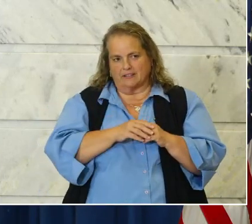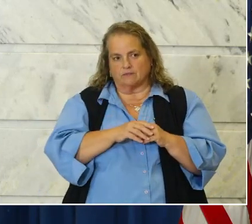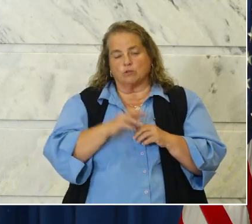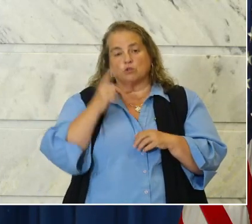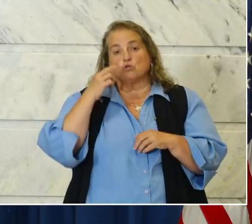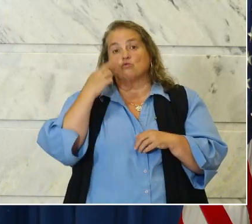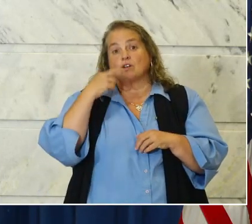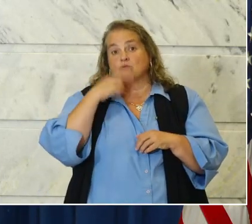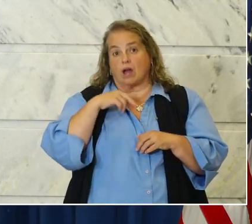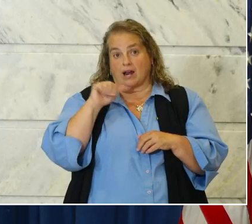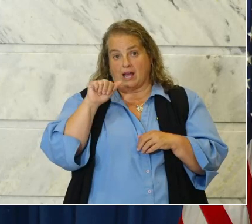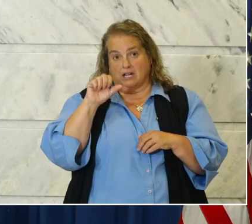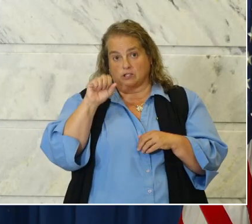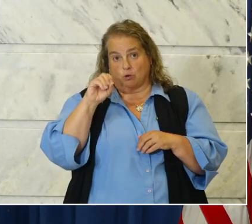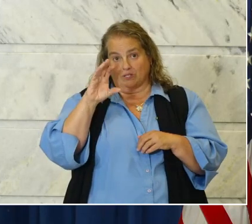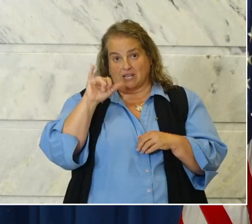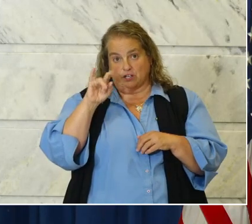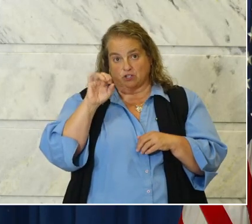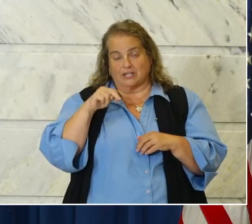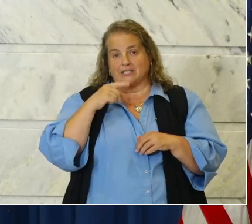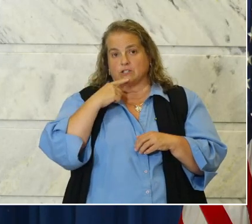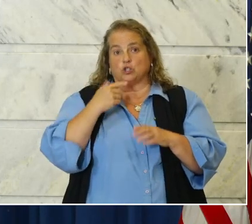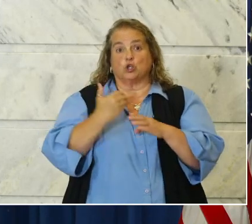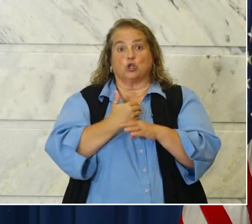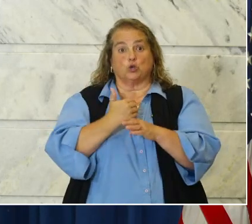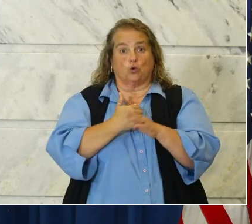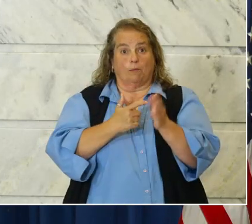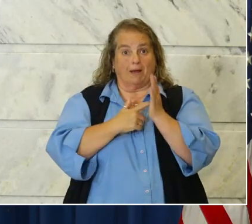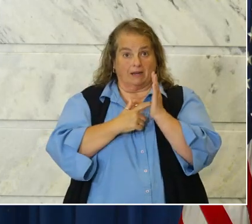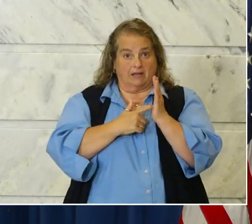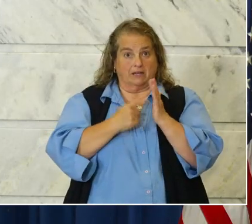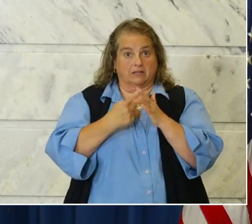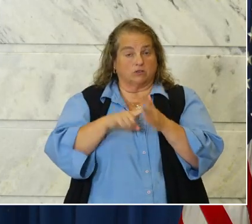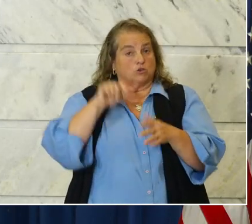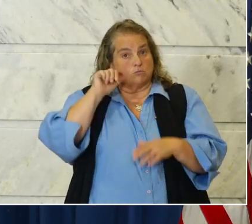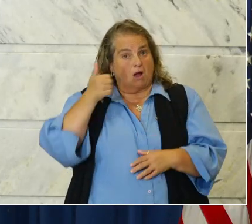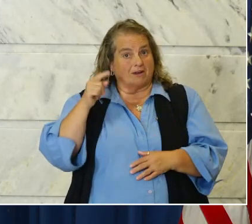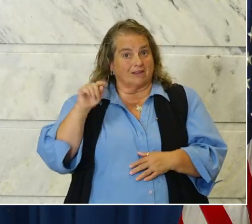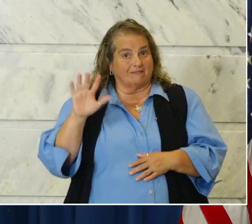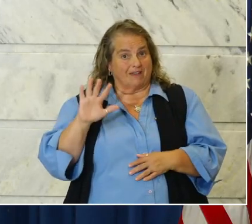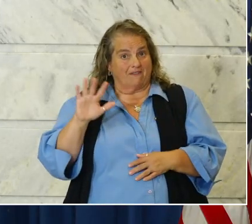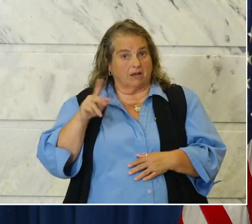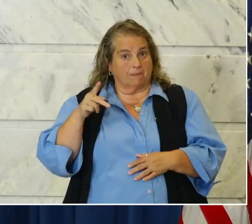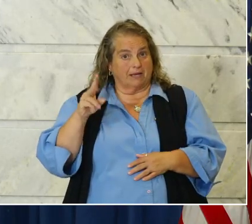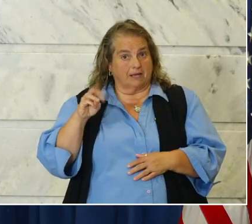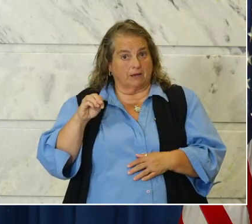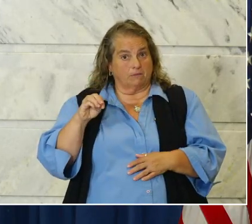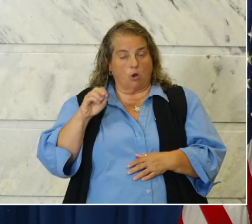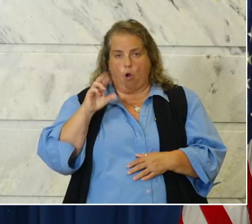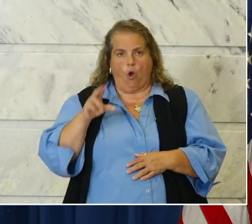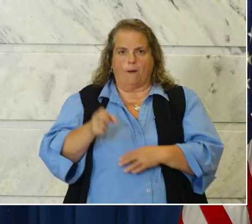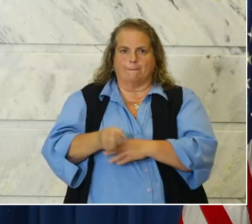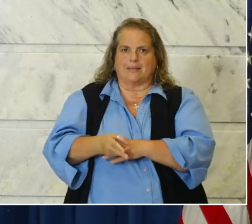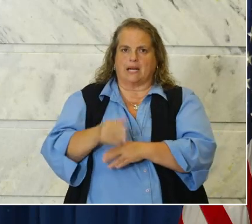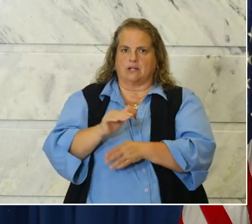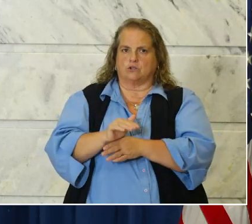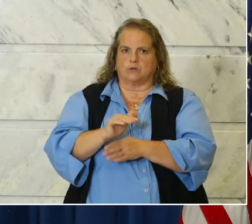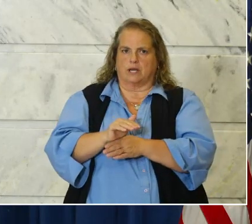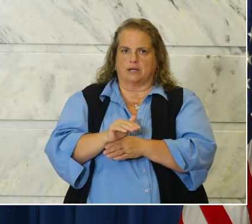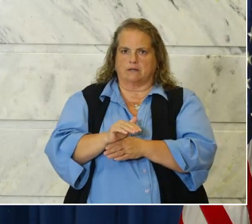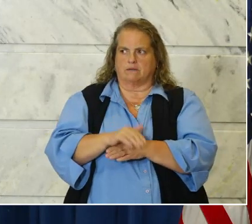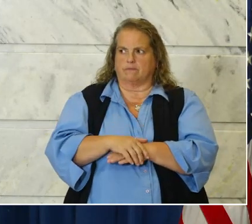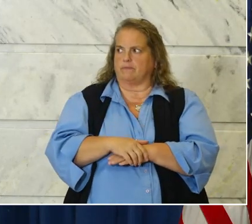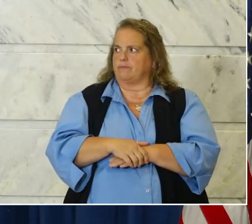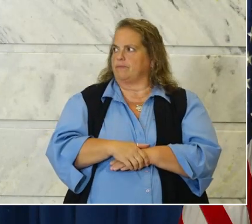Restaurant Association had mentioned that the new mandate goes into effect tomorrow at 5 p.m. I just want to make sure, is that true, or is it midnight tonight?